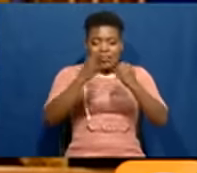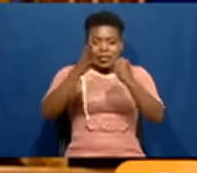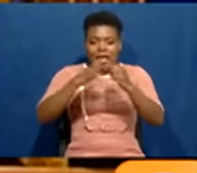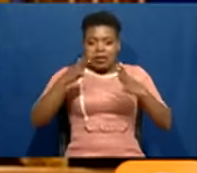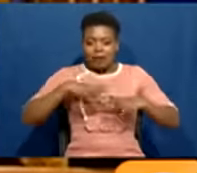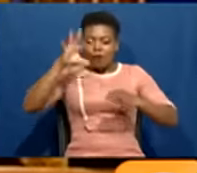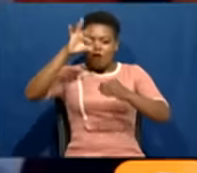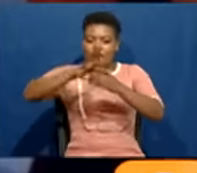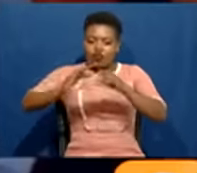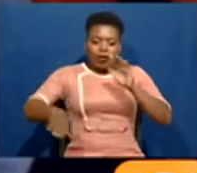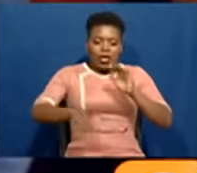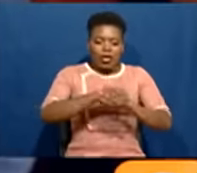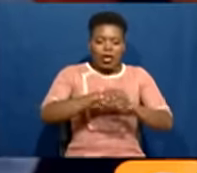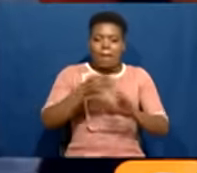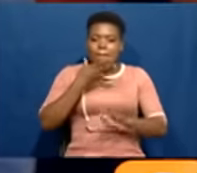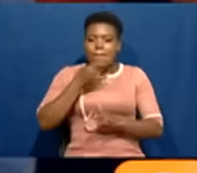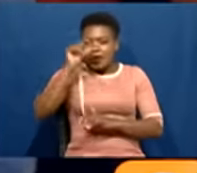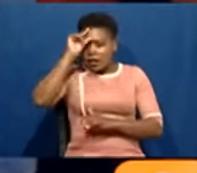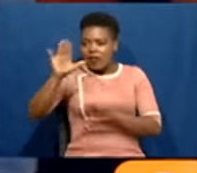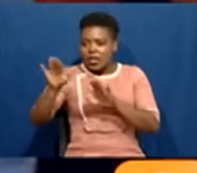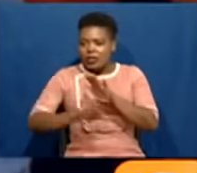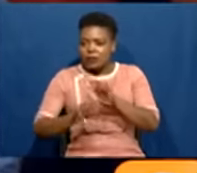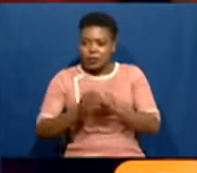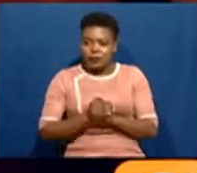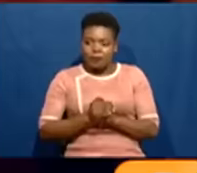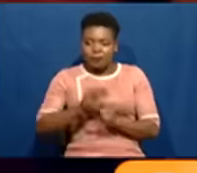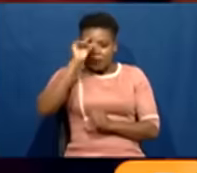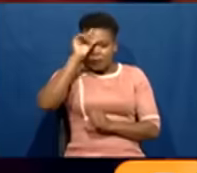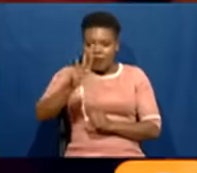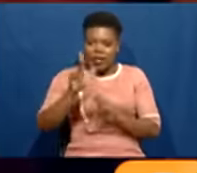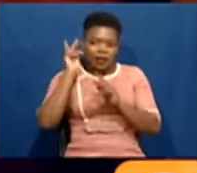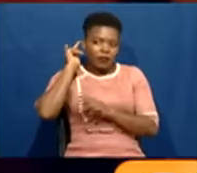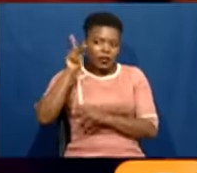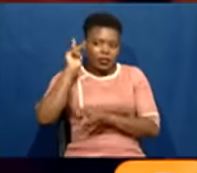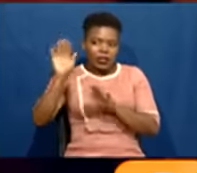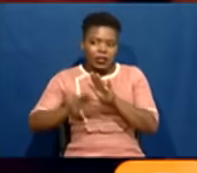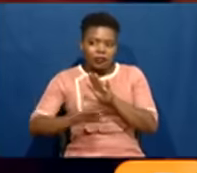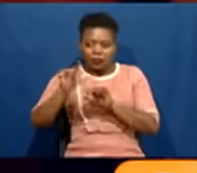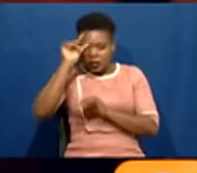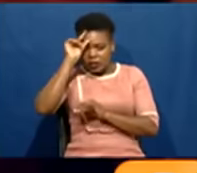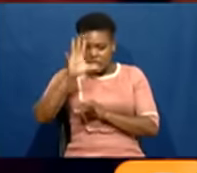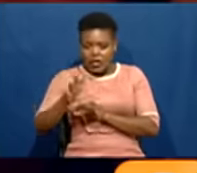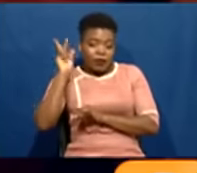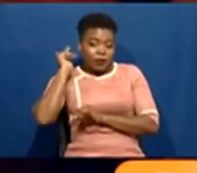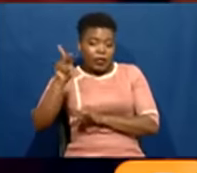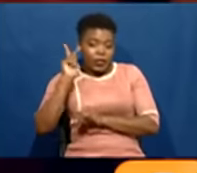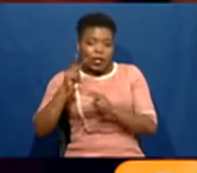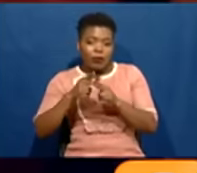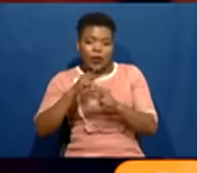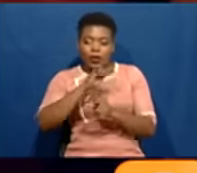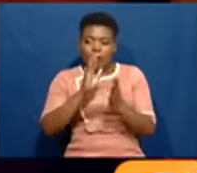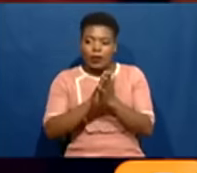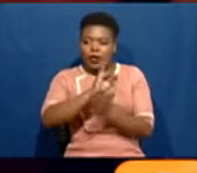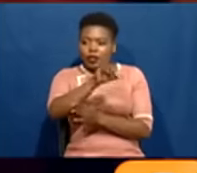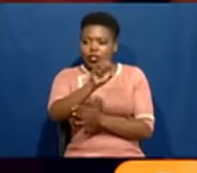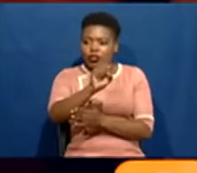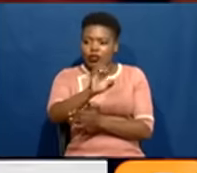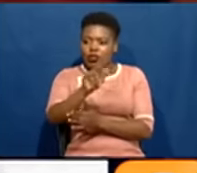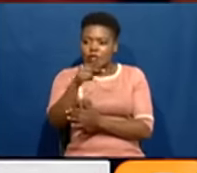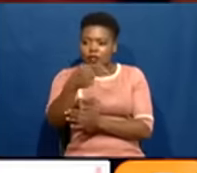Monda. Mr. Robert Monda, the governor of Kisii, and Joseph Misati, the father